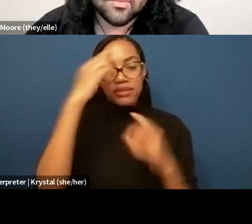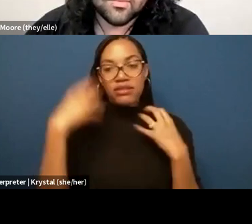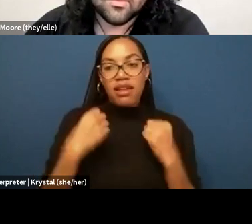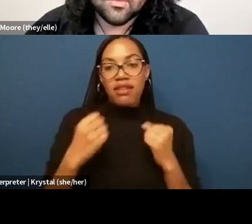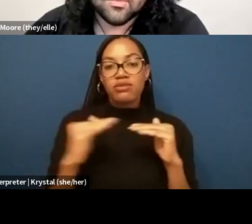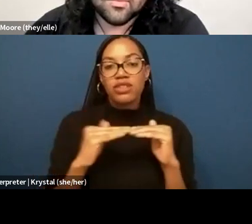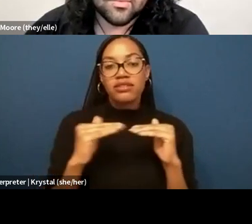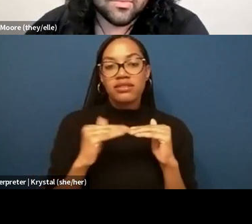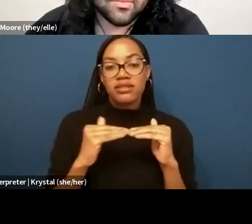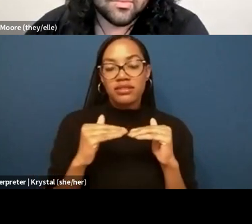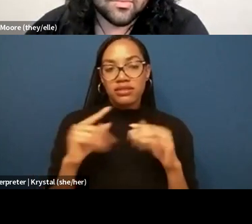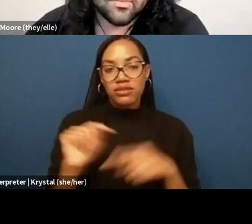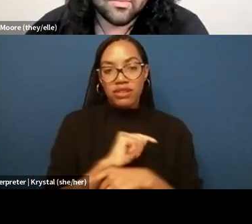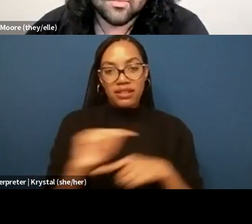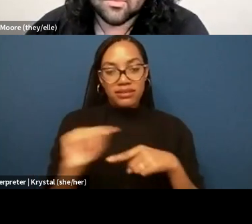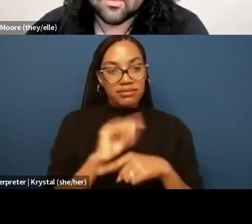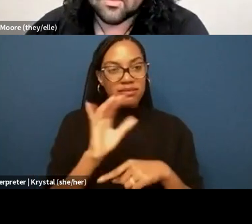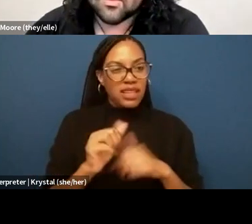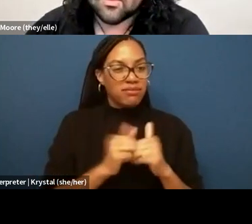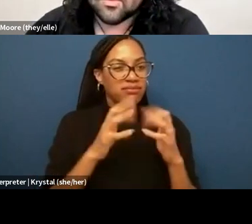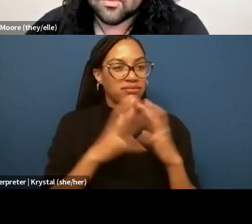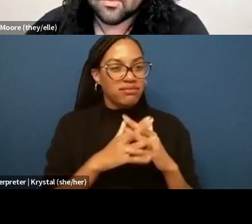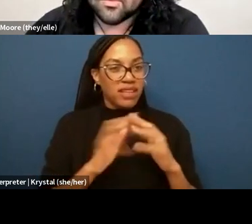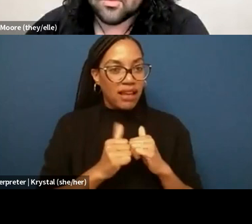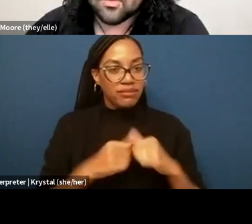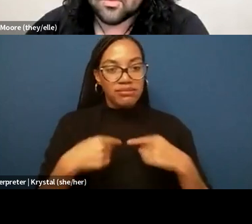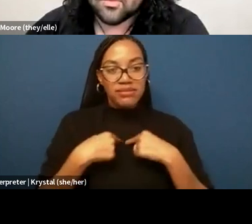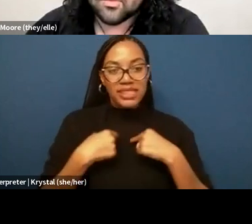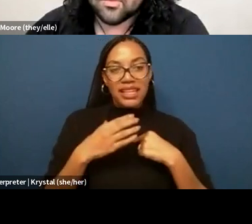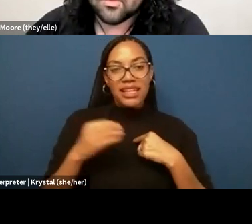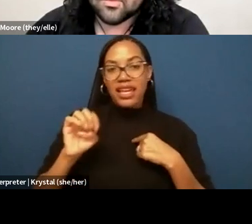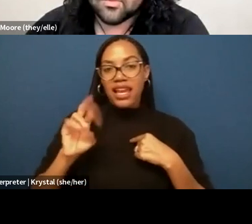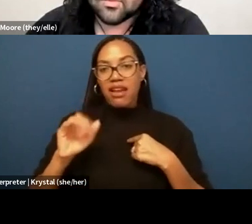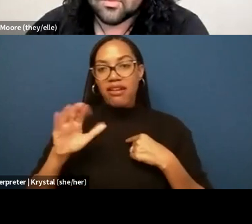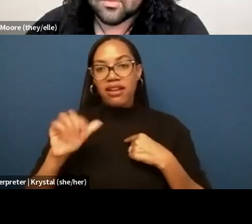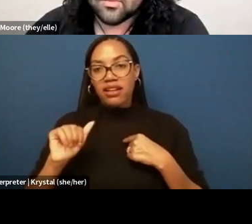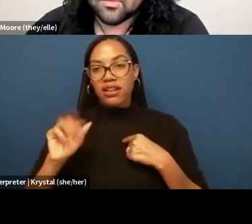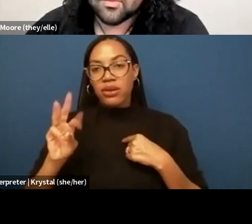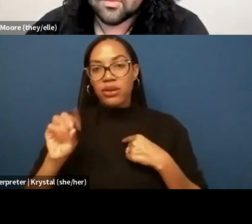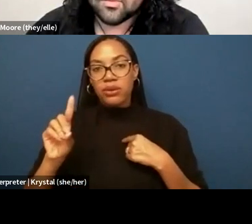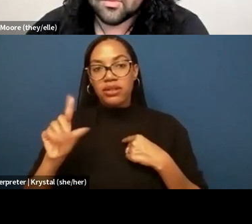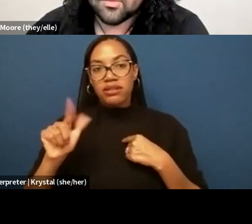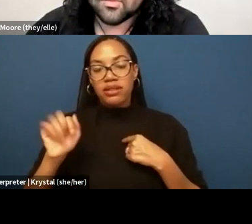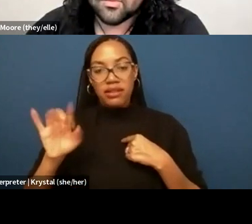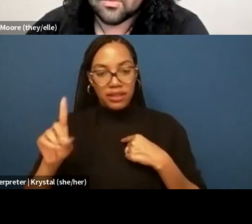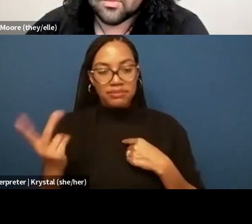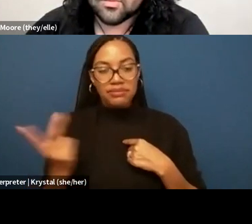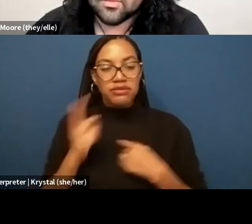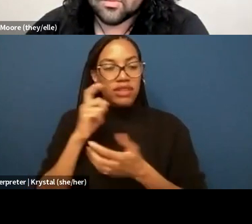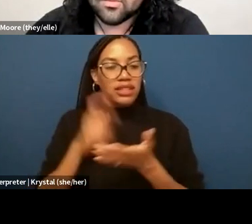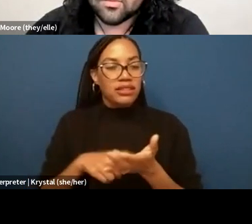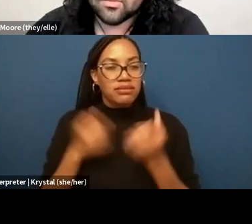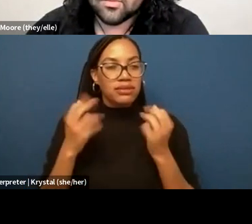reality that myself, and actually was co-created with Erica Woodland from NCUSIN, we recognized that there were a great deal of folks who had a